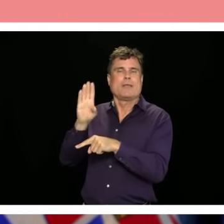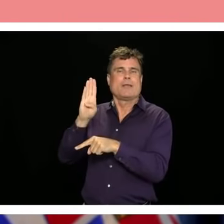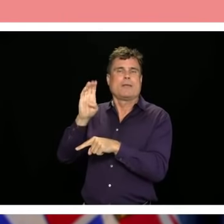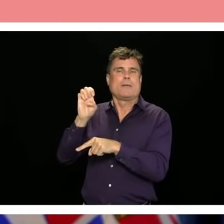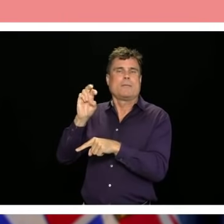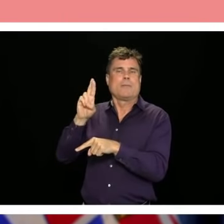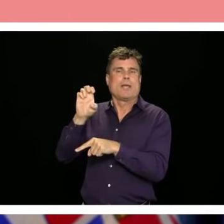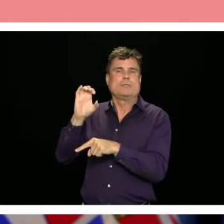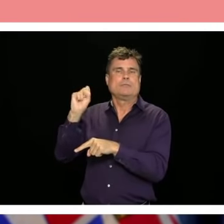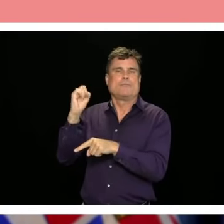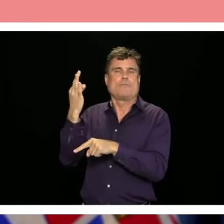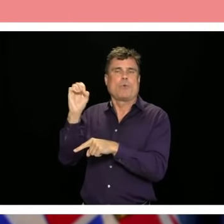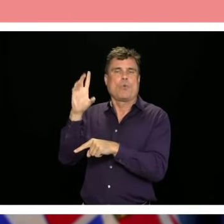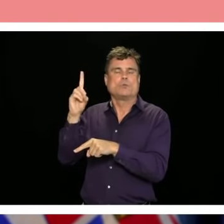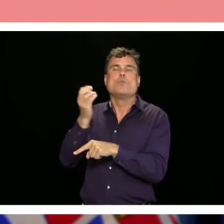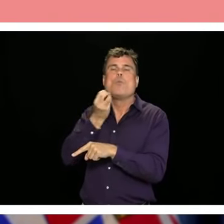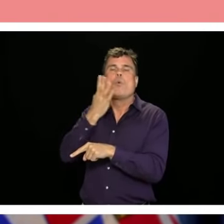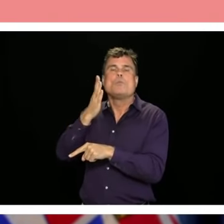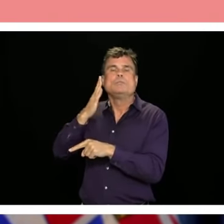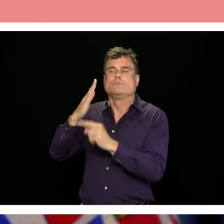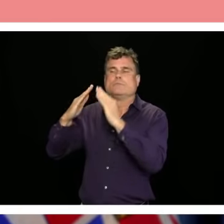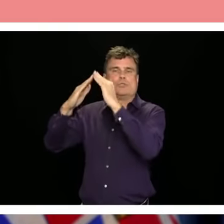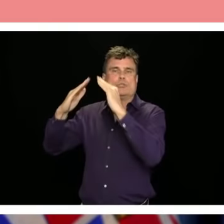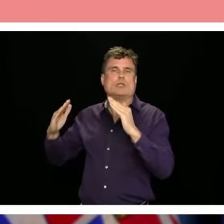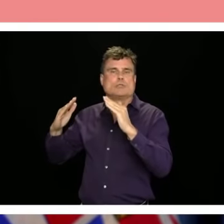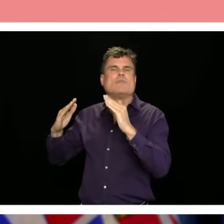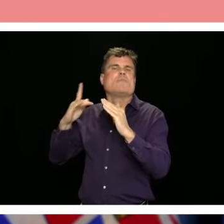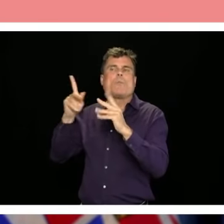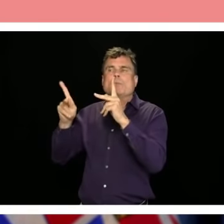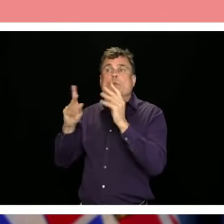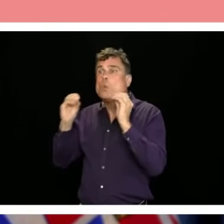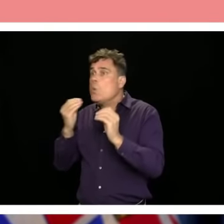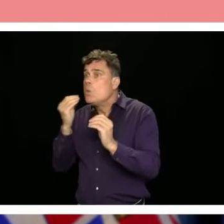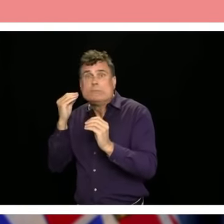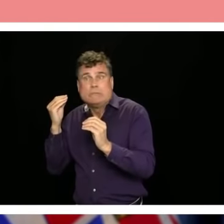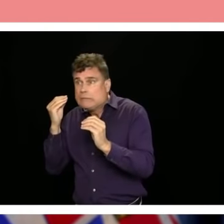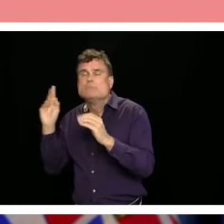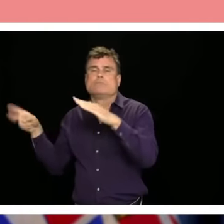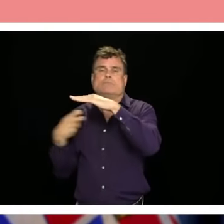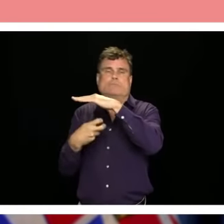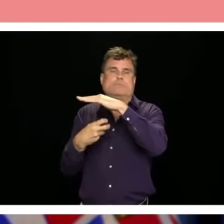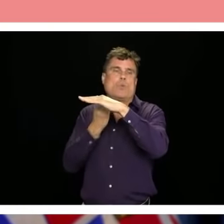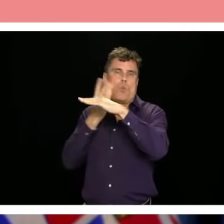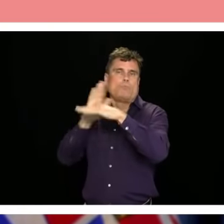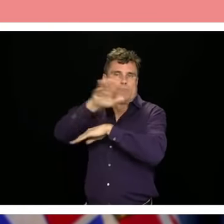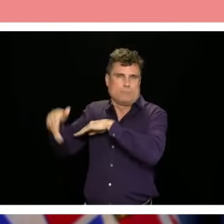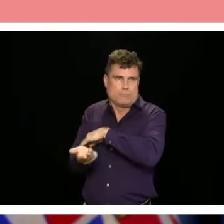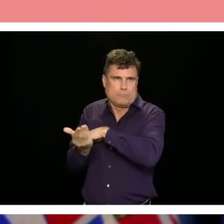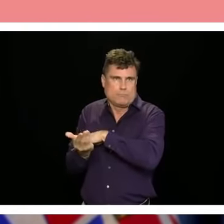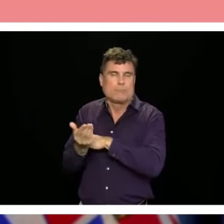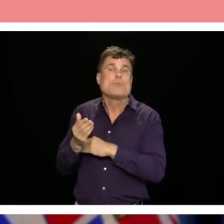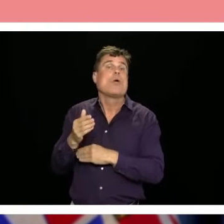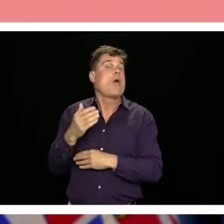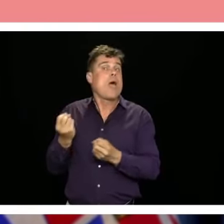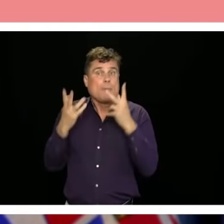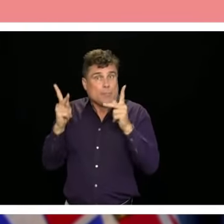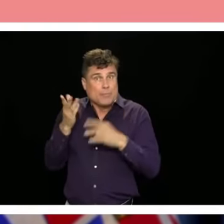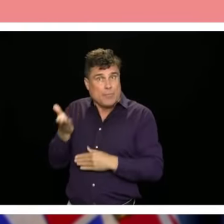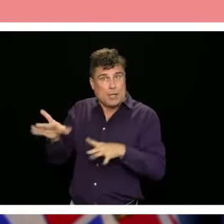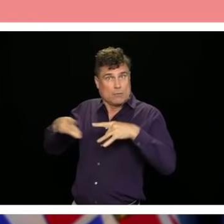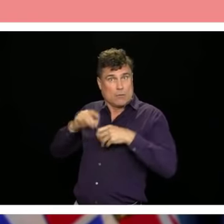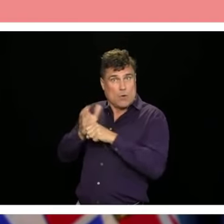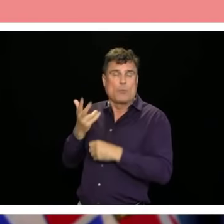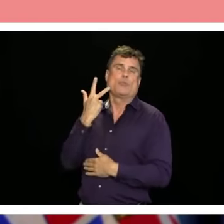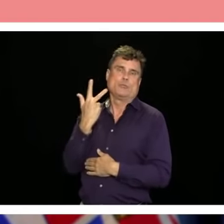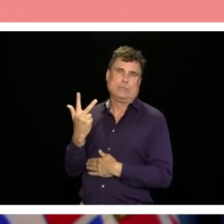a shelter in the Fraser Health Region, and there are three confirmed cases, and we're hopeful that that means that the transmission